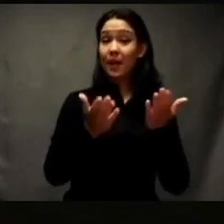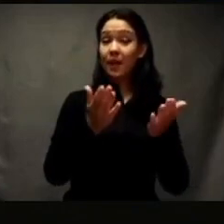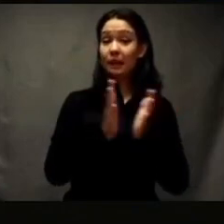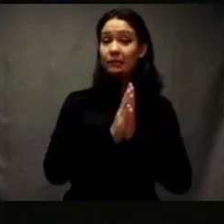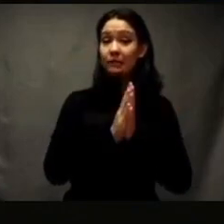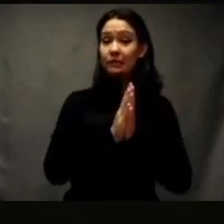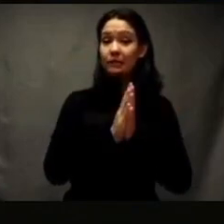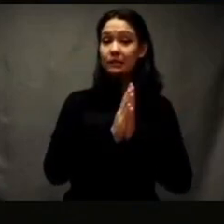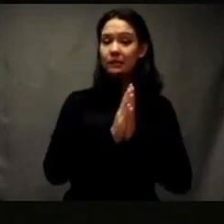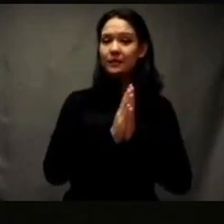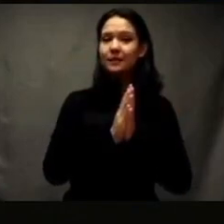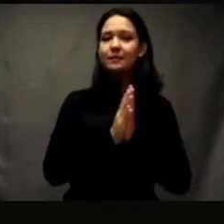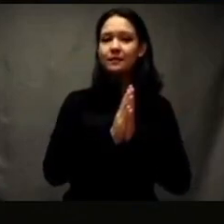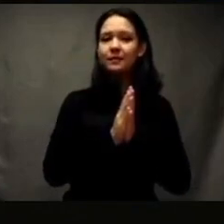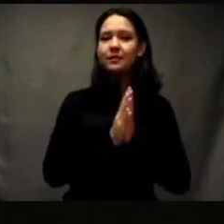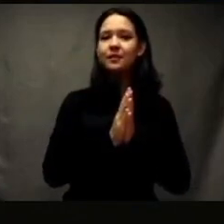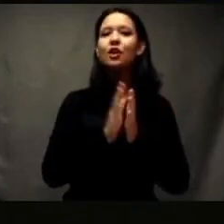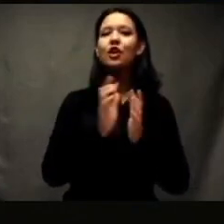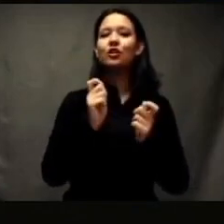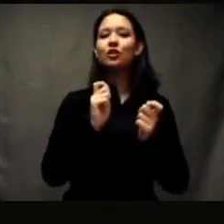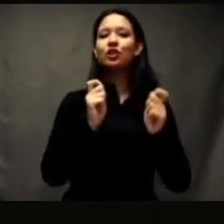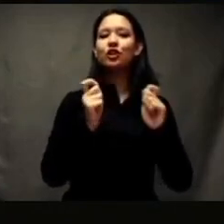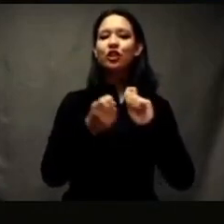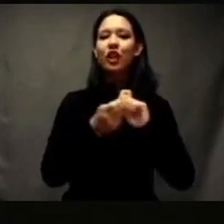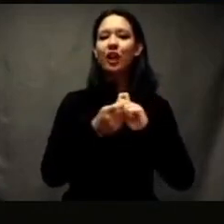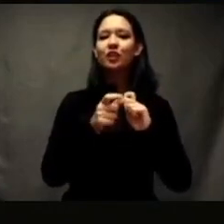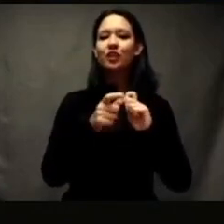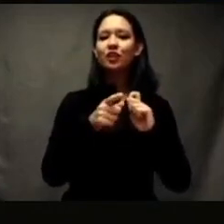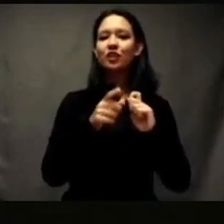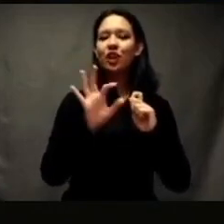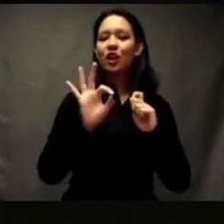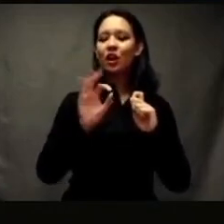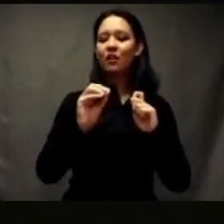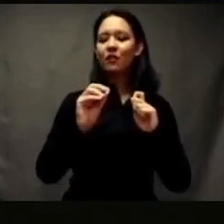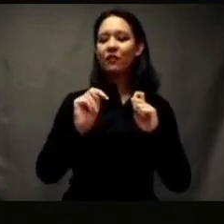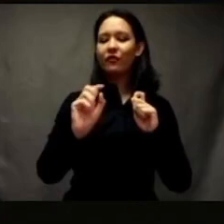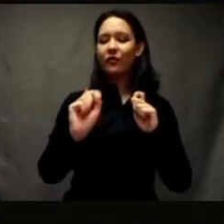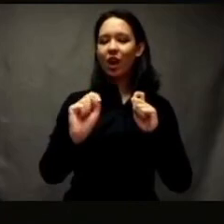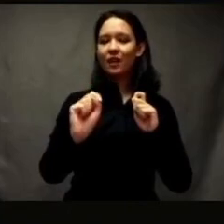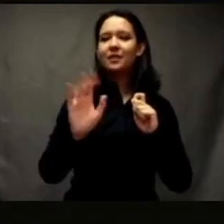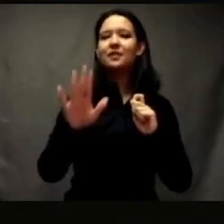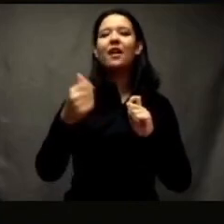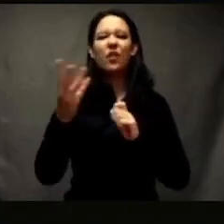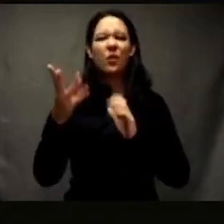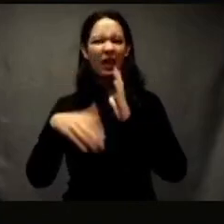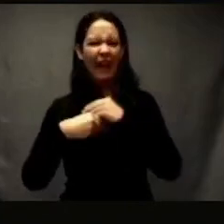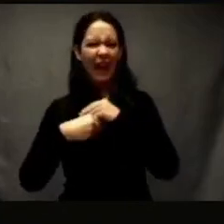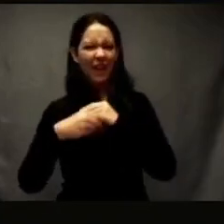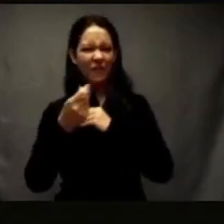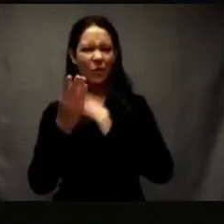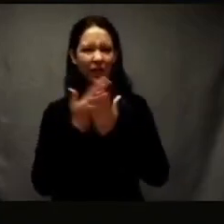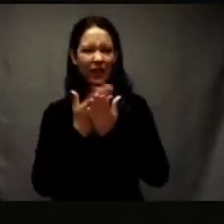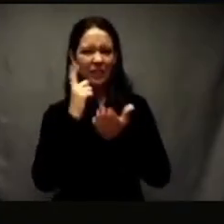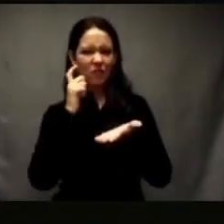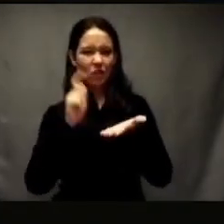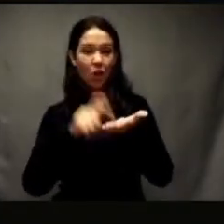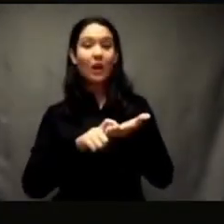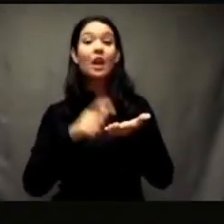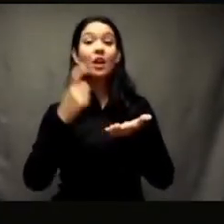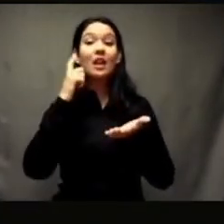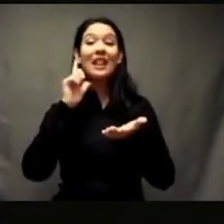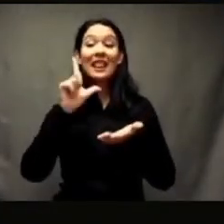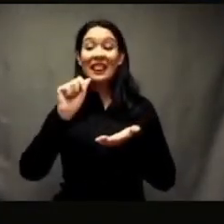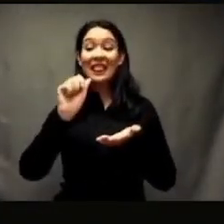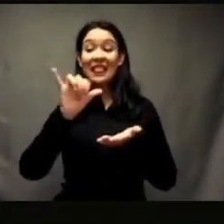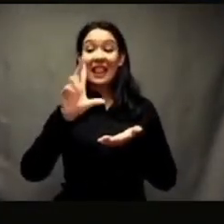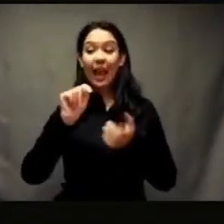Yeah, and as you change that font, I'll just say a few things that I'm noticing. I mentioned that the layouts are pretty different, but